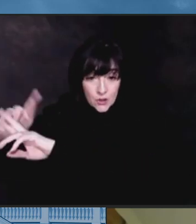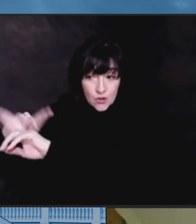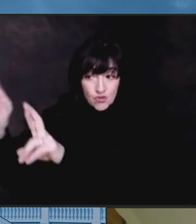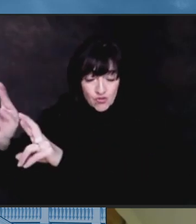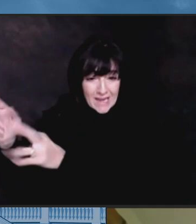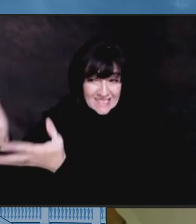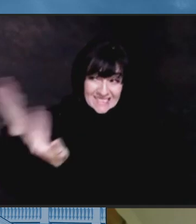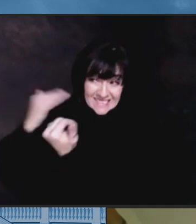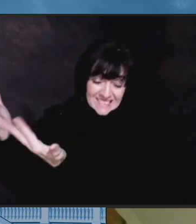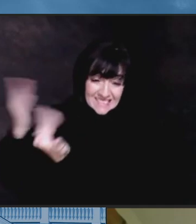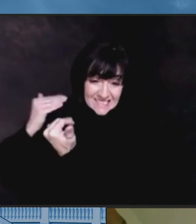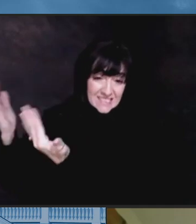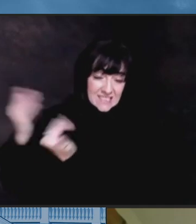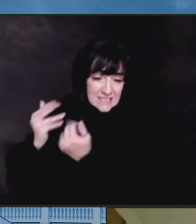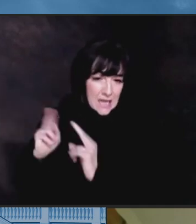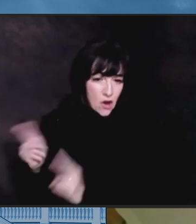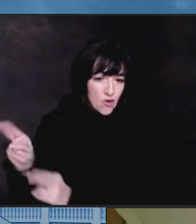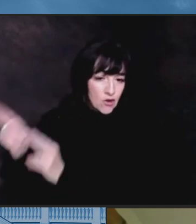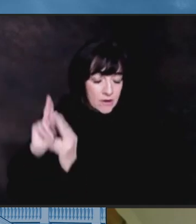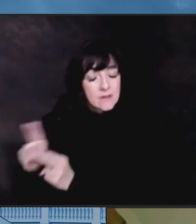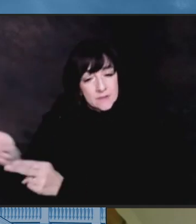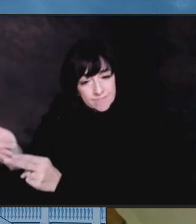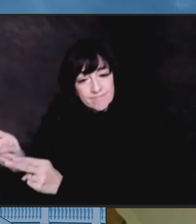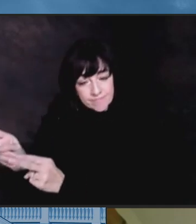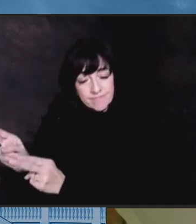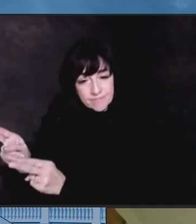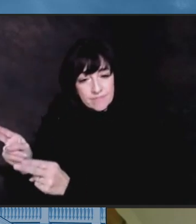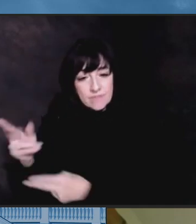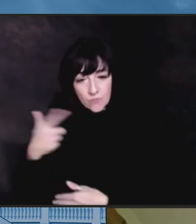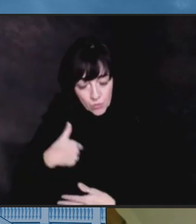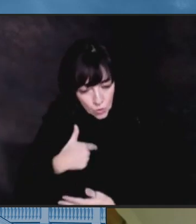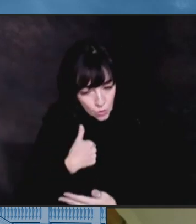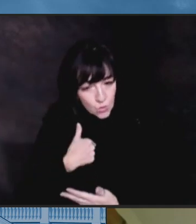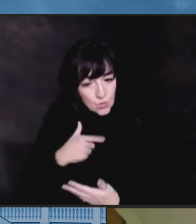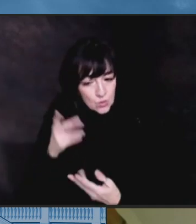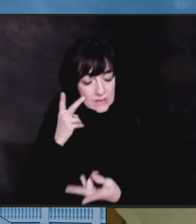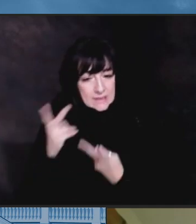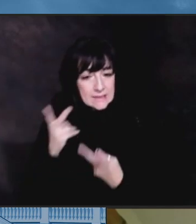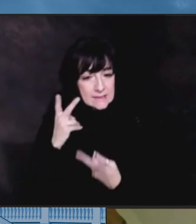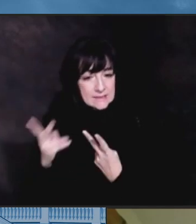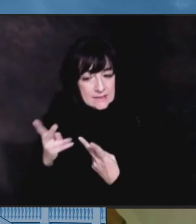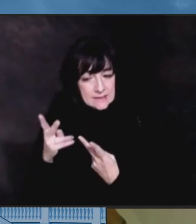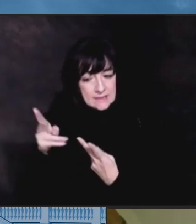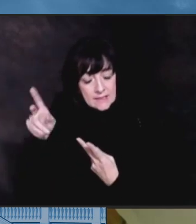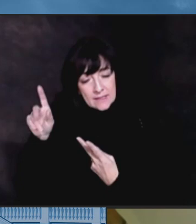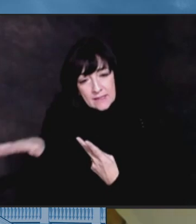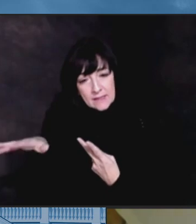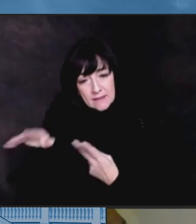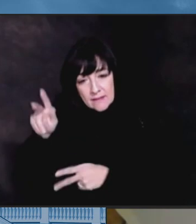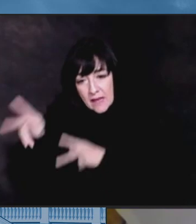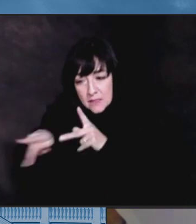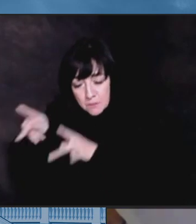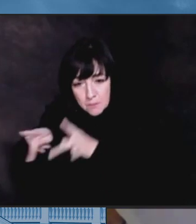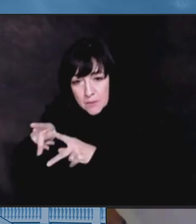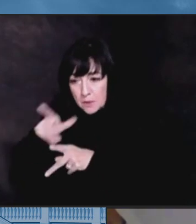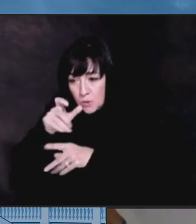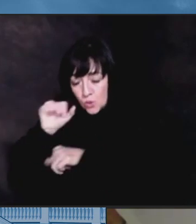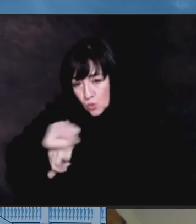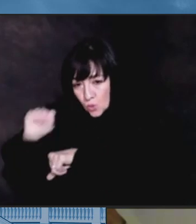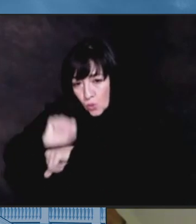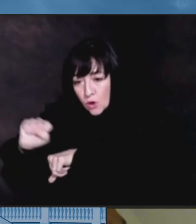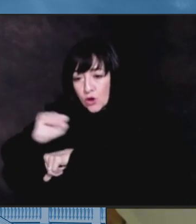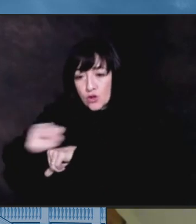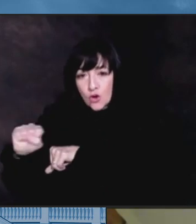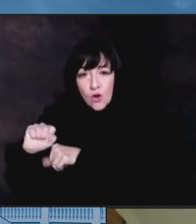recently centralized a number of people focusing on the operations and the logistics